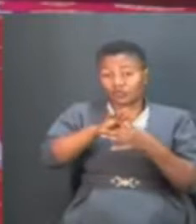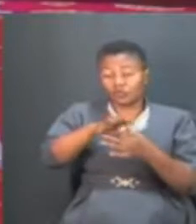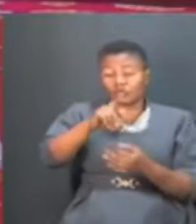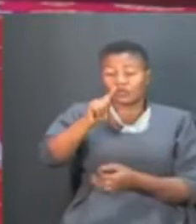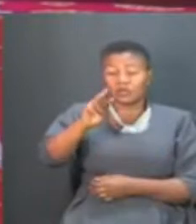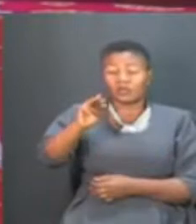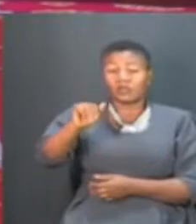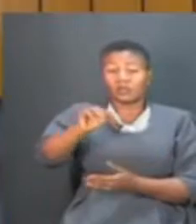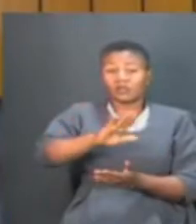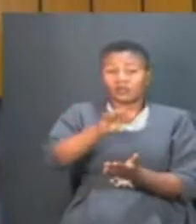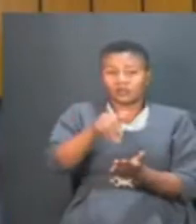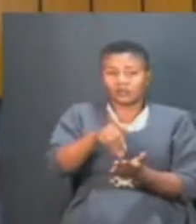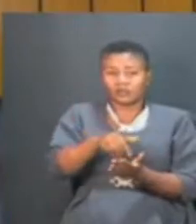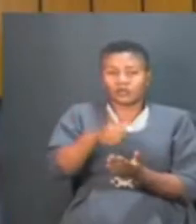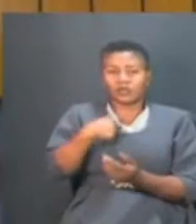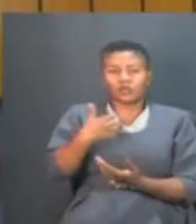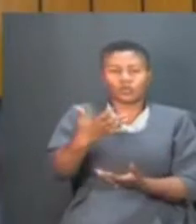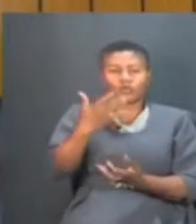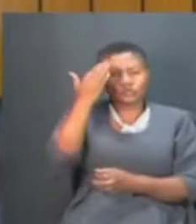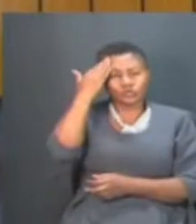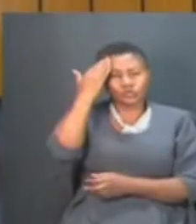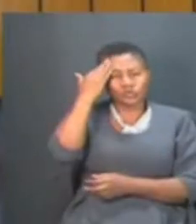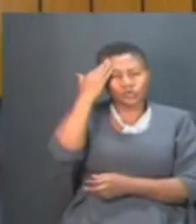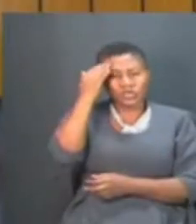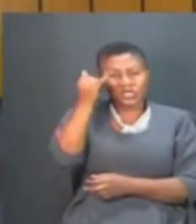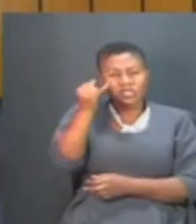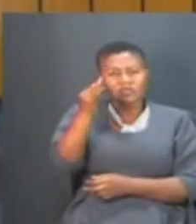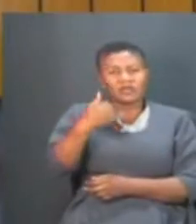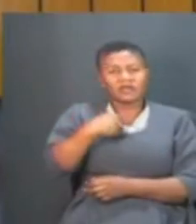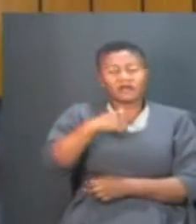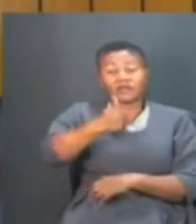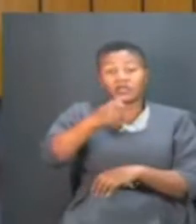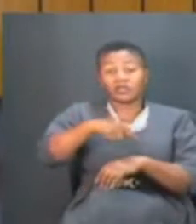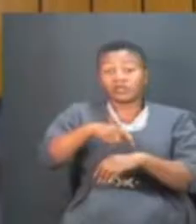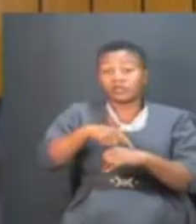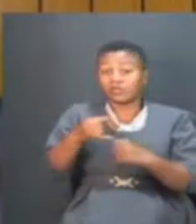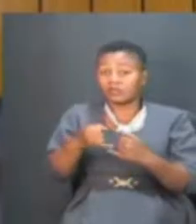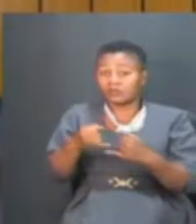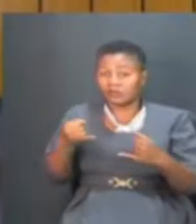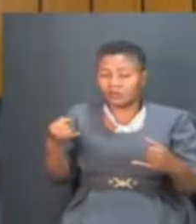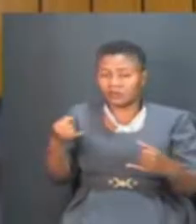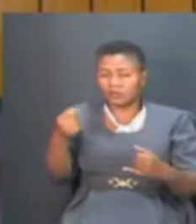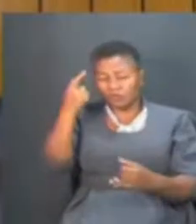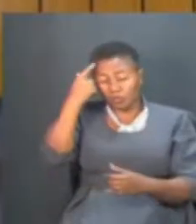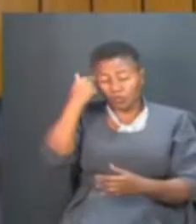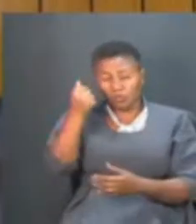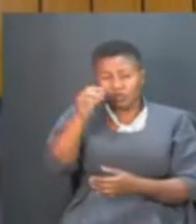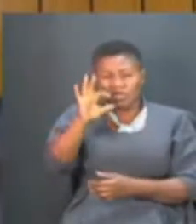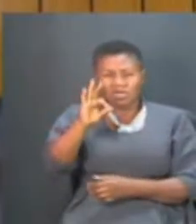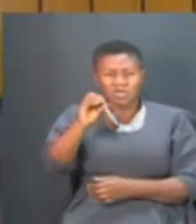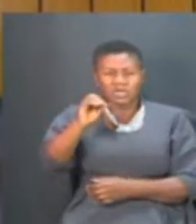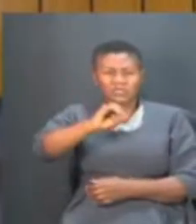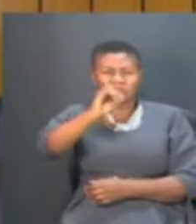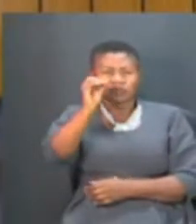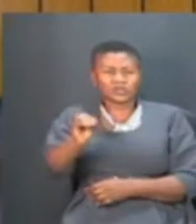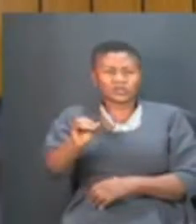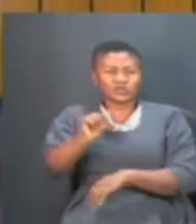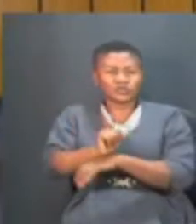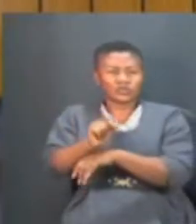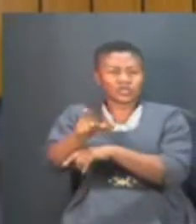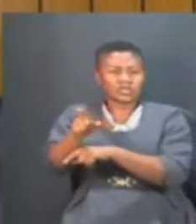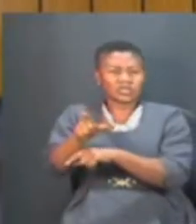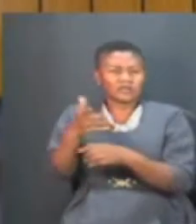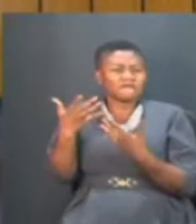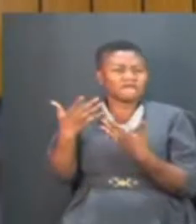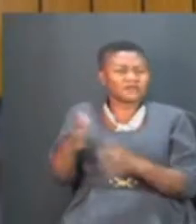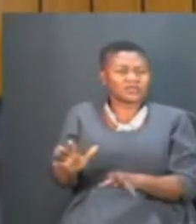and I wish to know if there is any timeline so that because 90% of the work is already